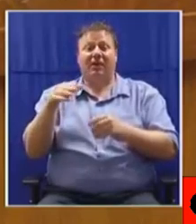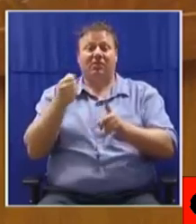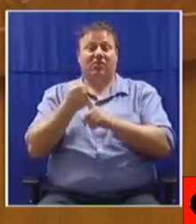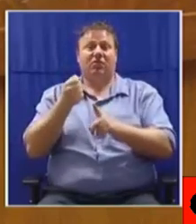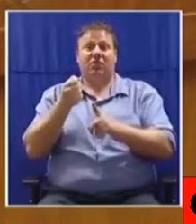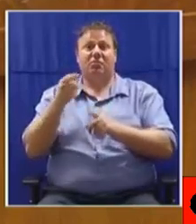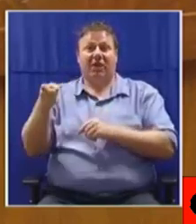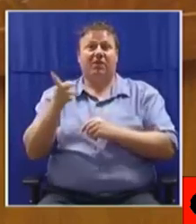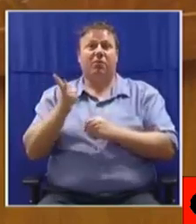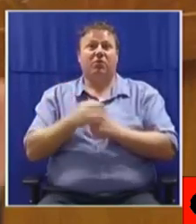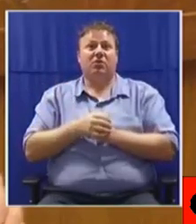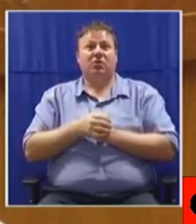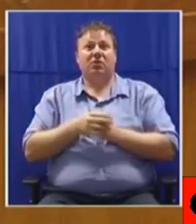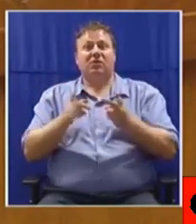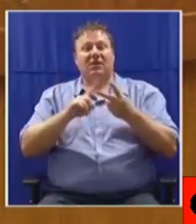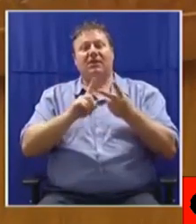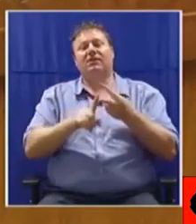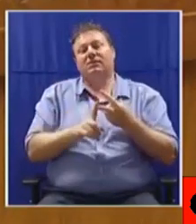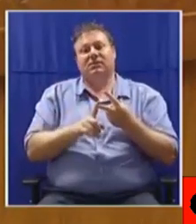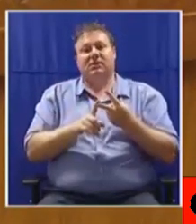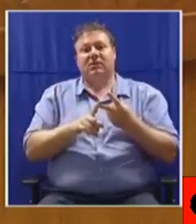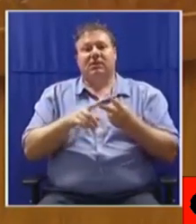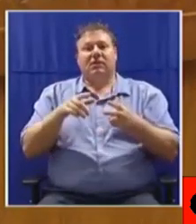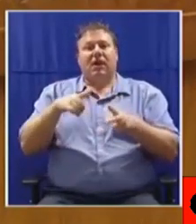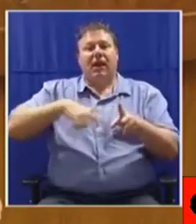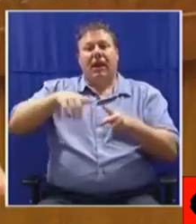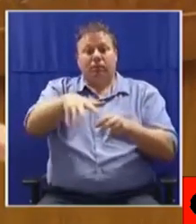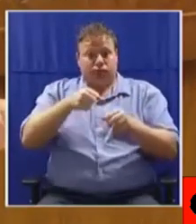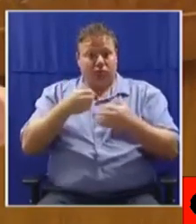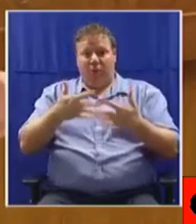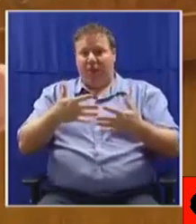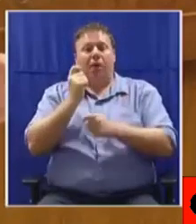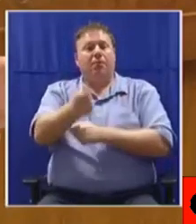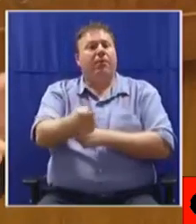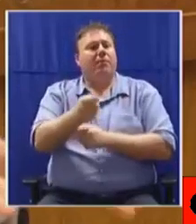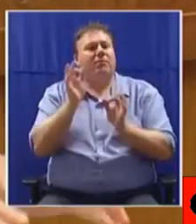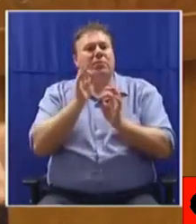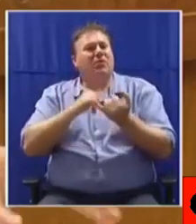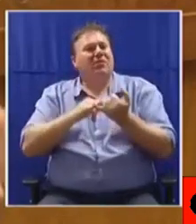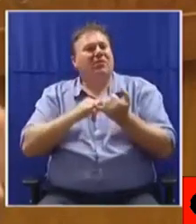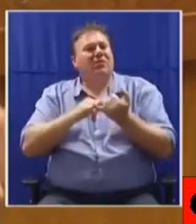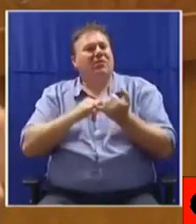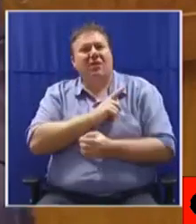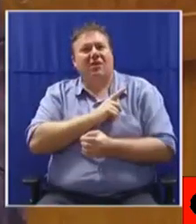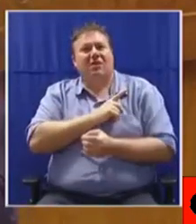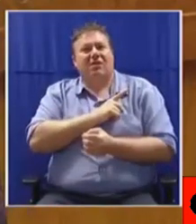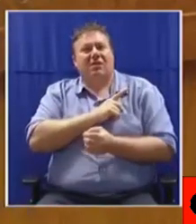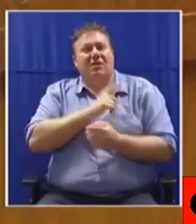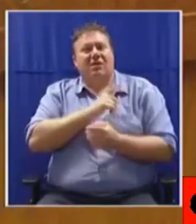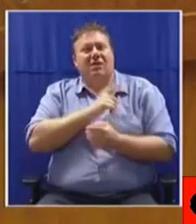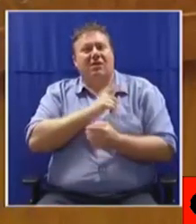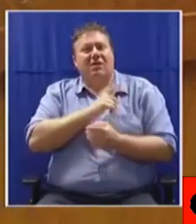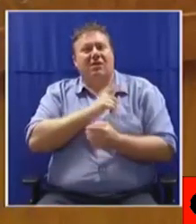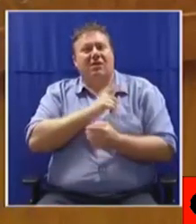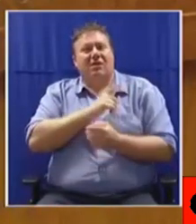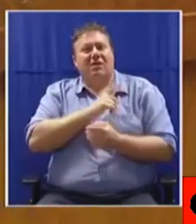Members, order. There's no such thing as expropriation without compensation, because what the government expropriates without compensation